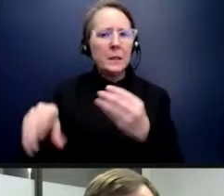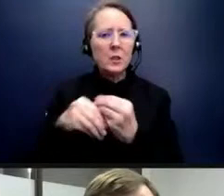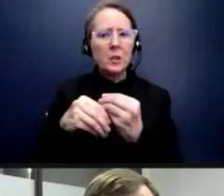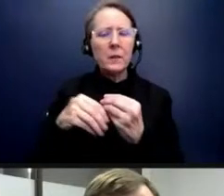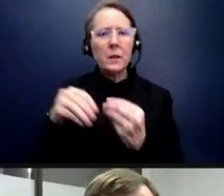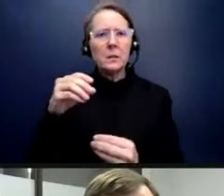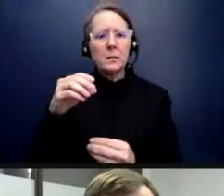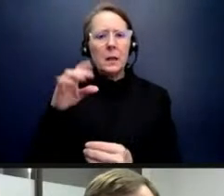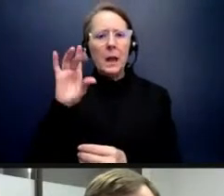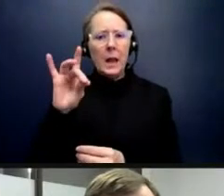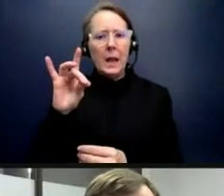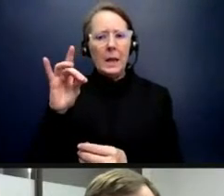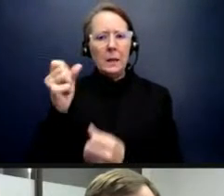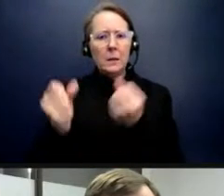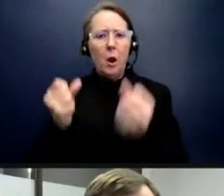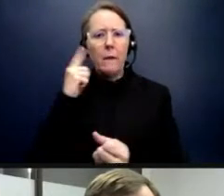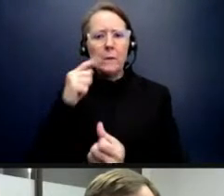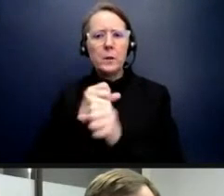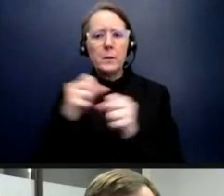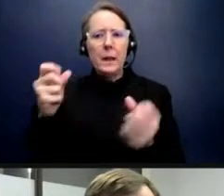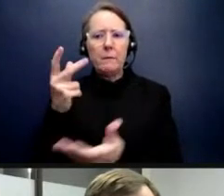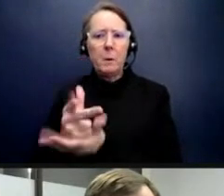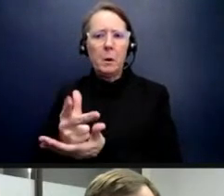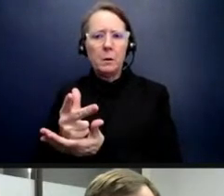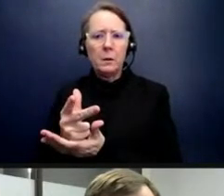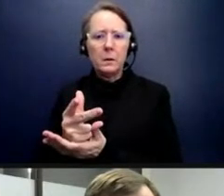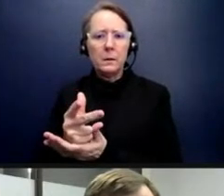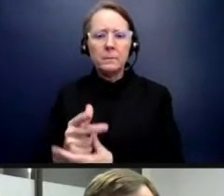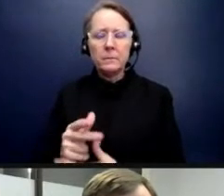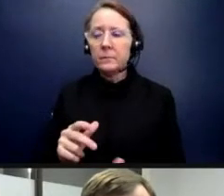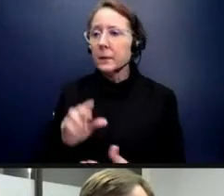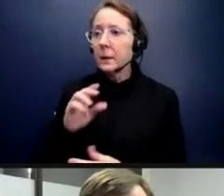Park. Right. Councilor Hoy.